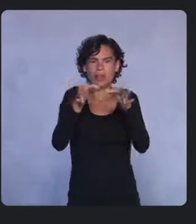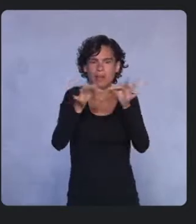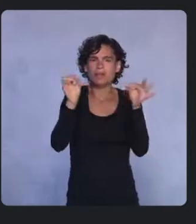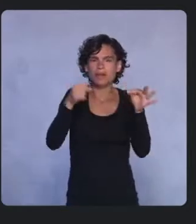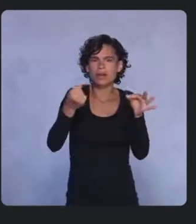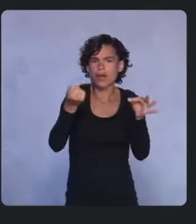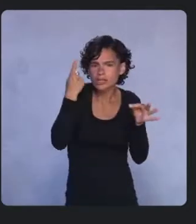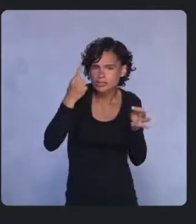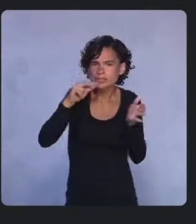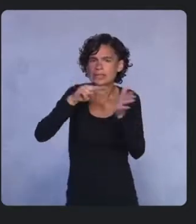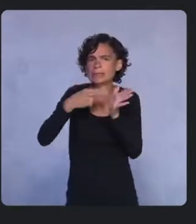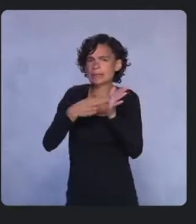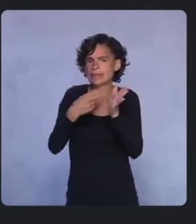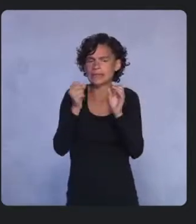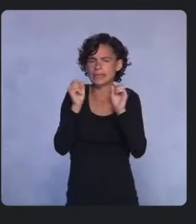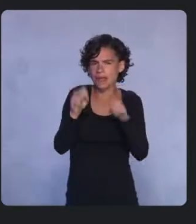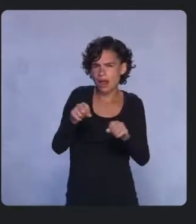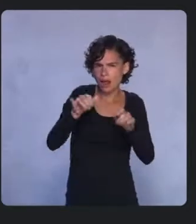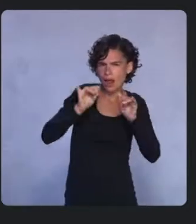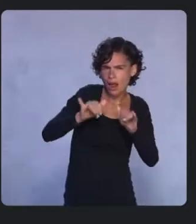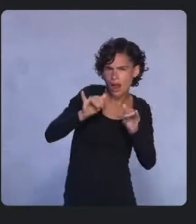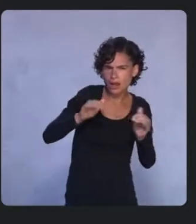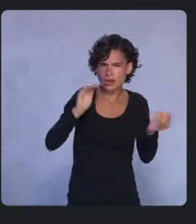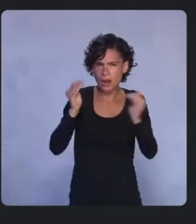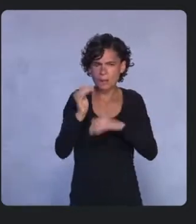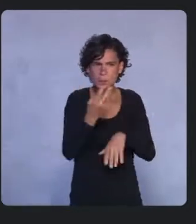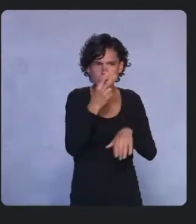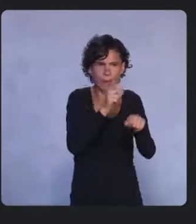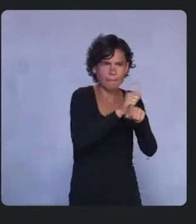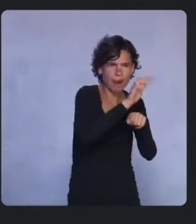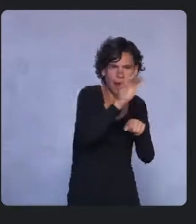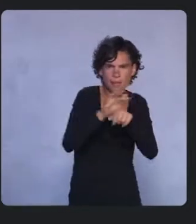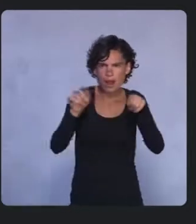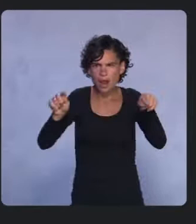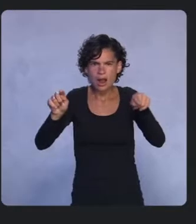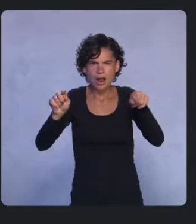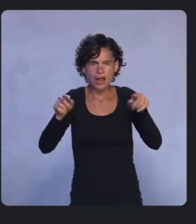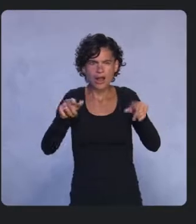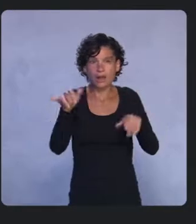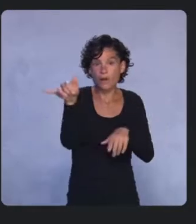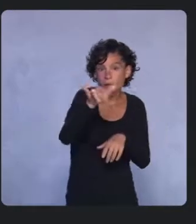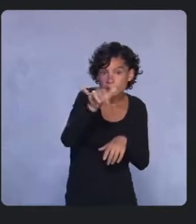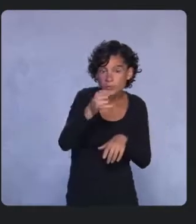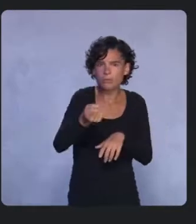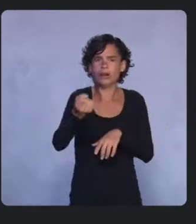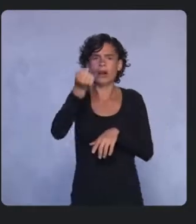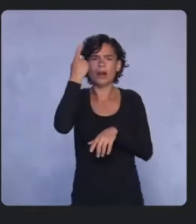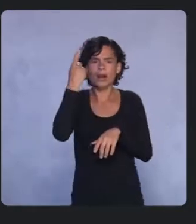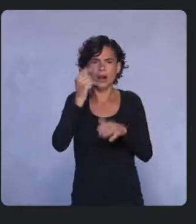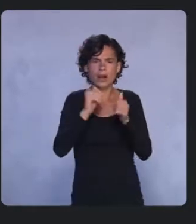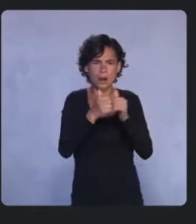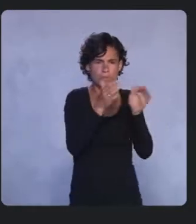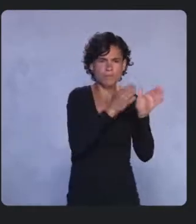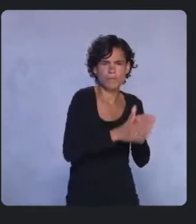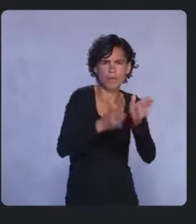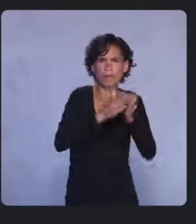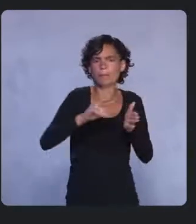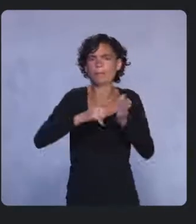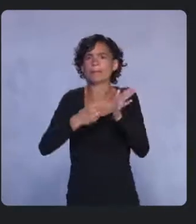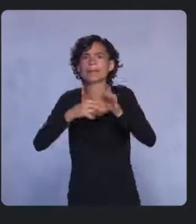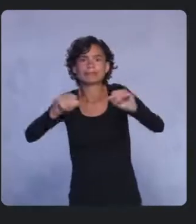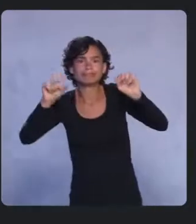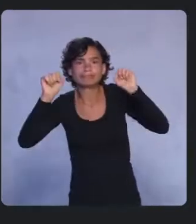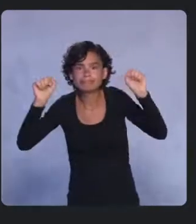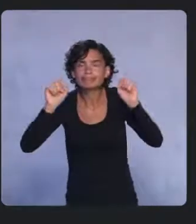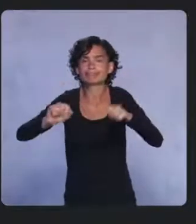looking to compare two mountains and also understand that prepare could include things like fitness training for the terrain